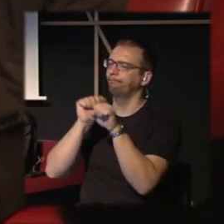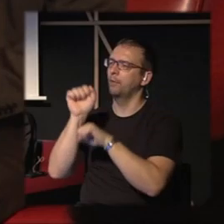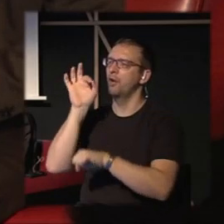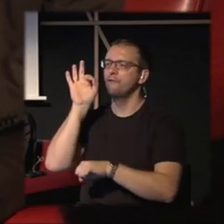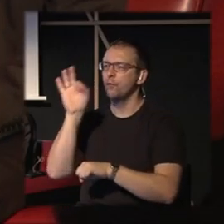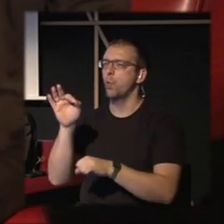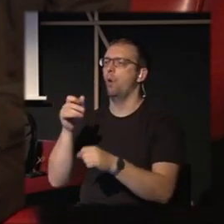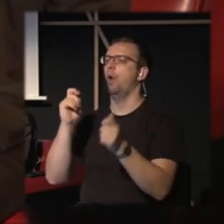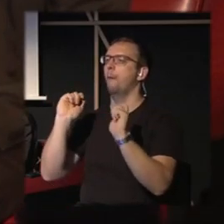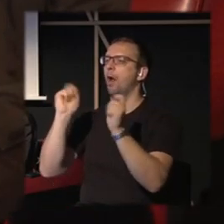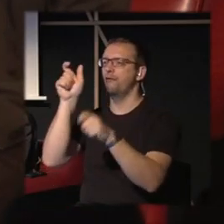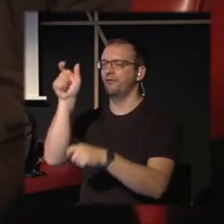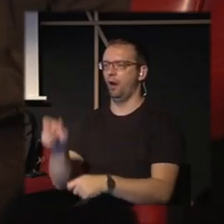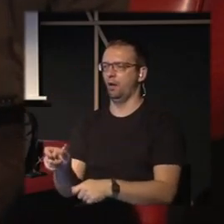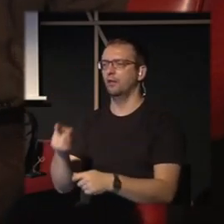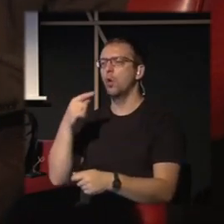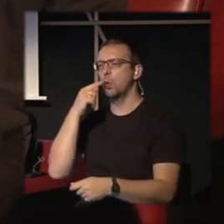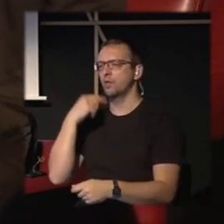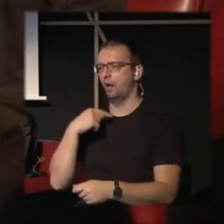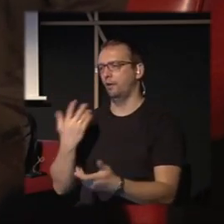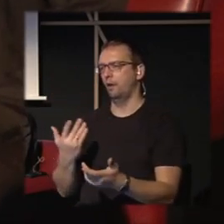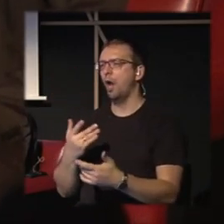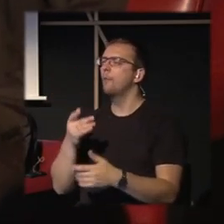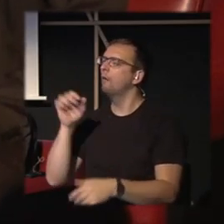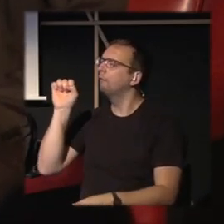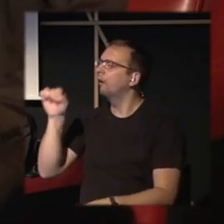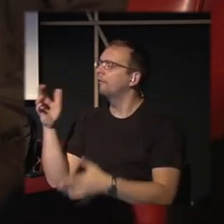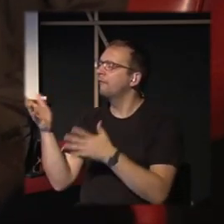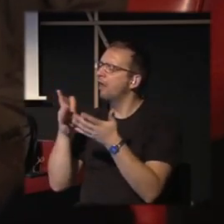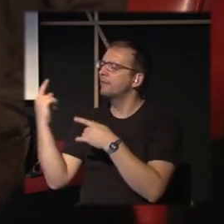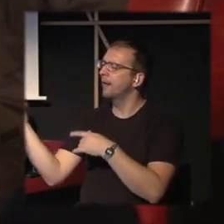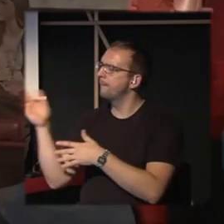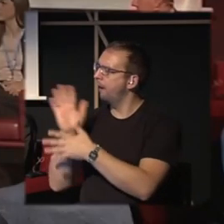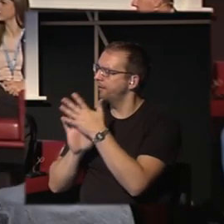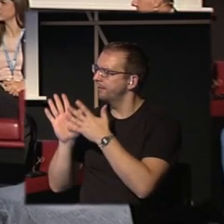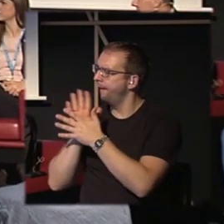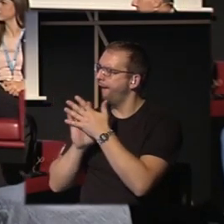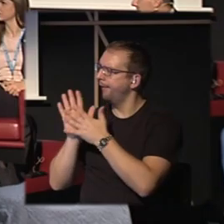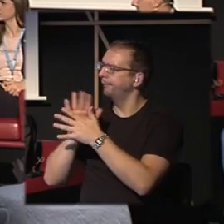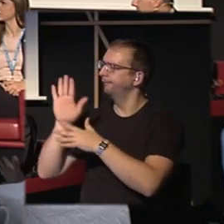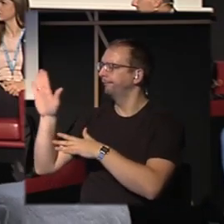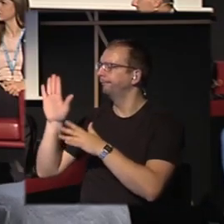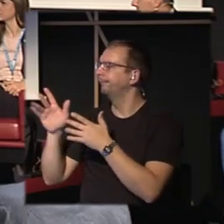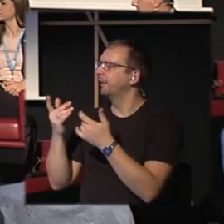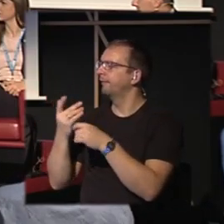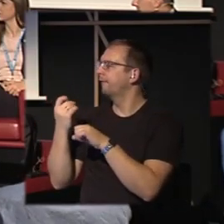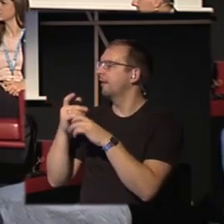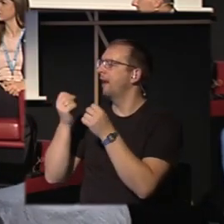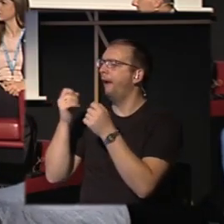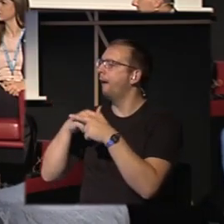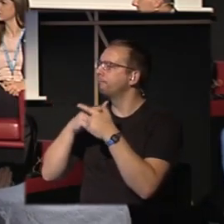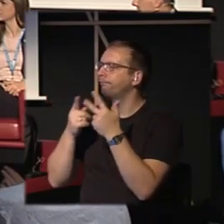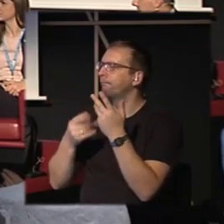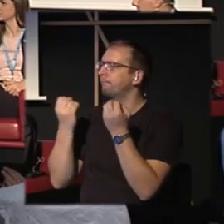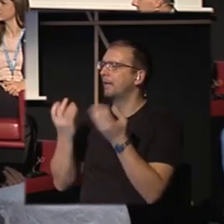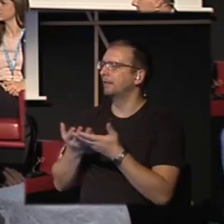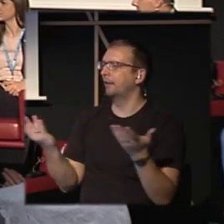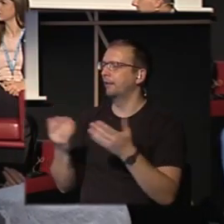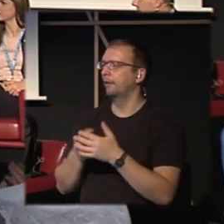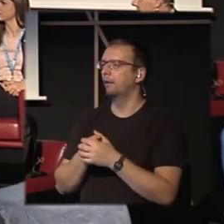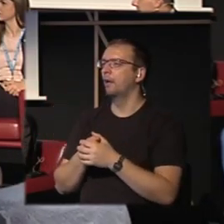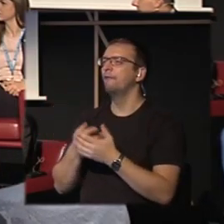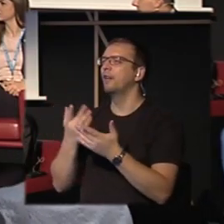the RFU has been doing to improve access and inclusion? Thank you. Hello everybody. And